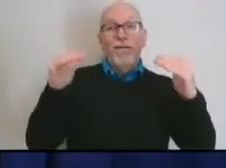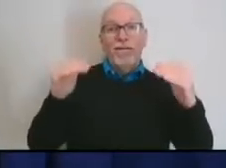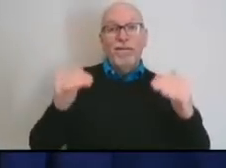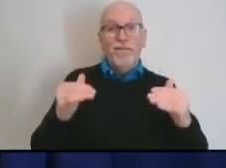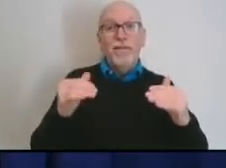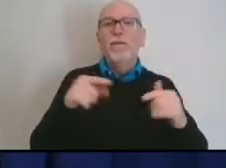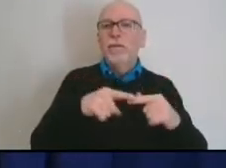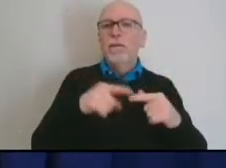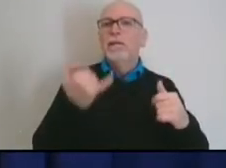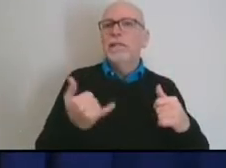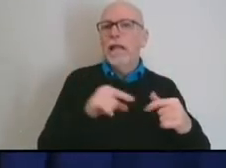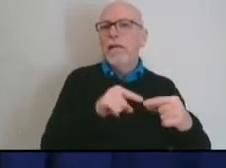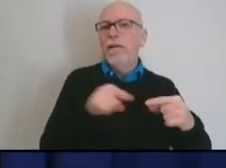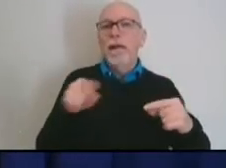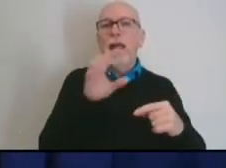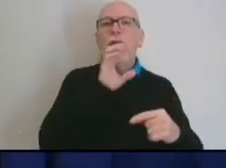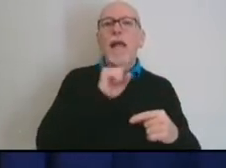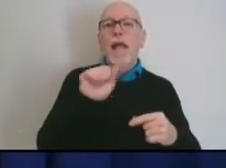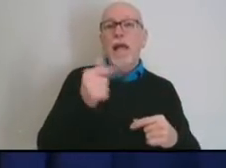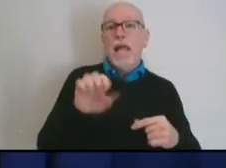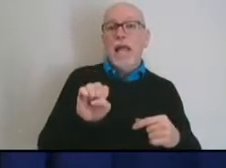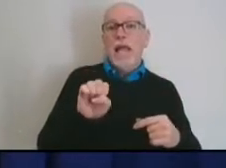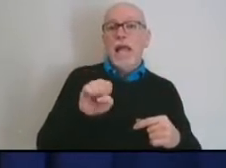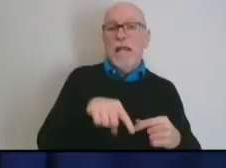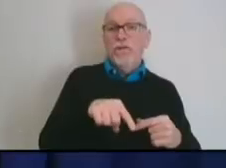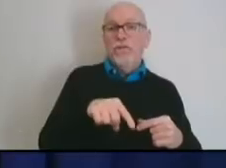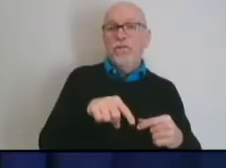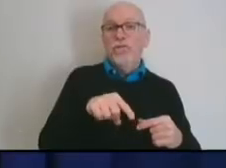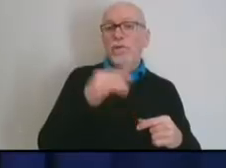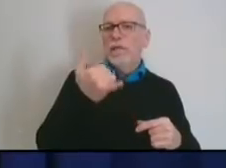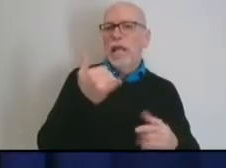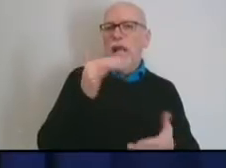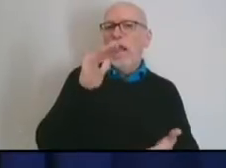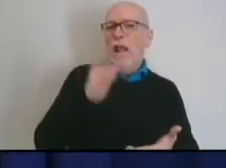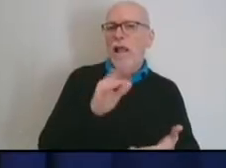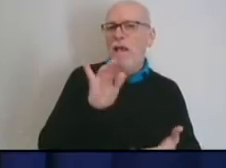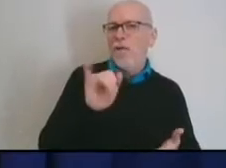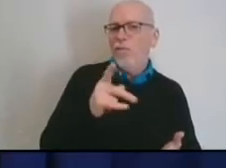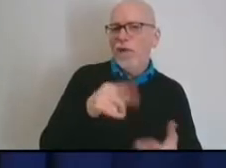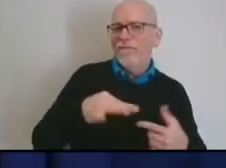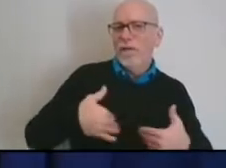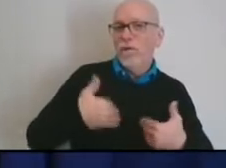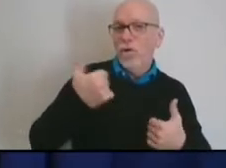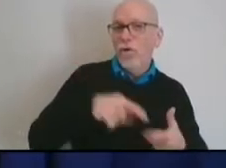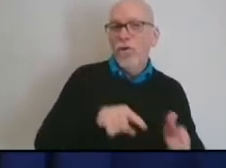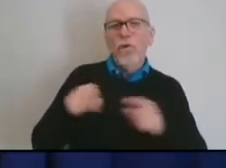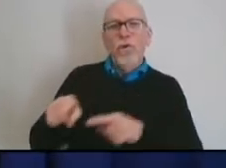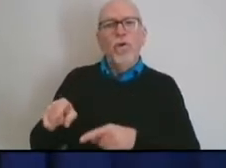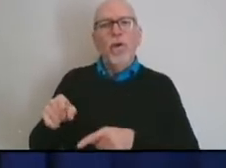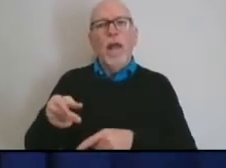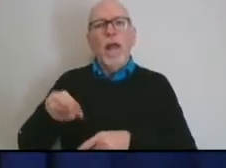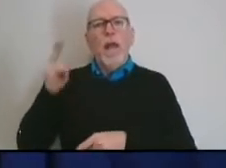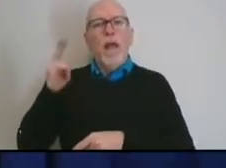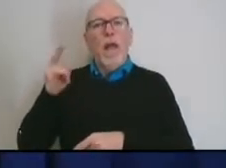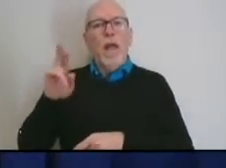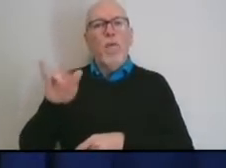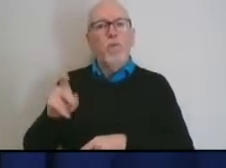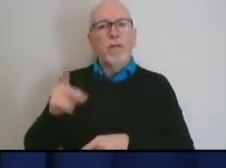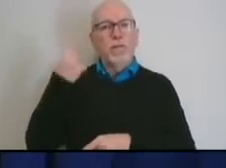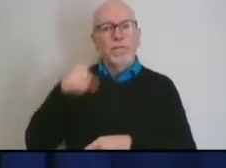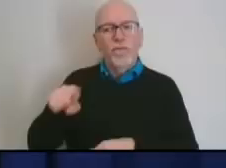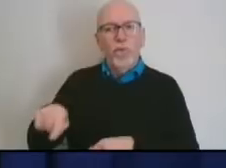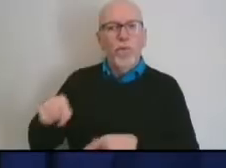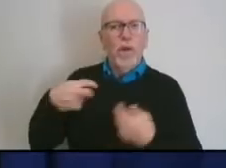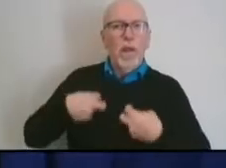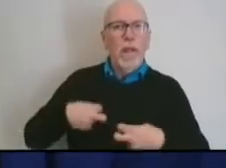And when the age risk starts to equal the risk of a particular comorbidity, that is how we are starting to add those comorbidities back